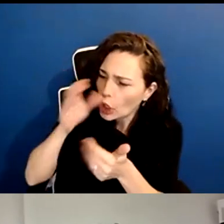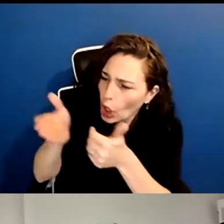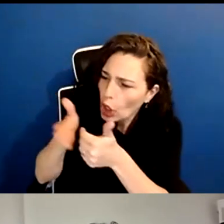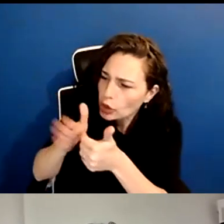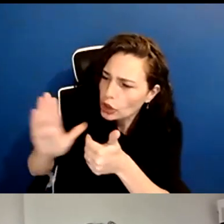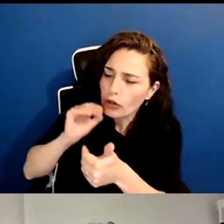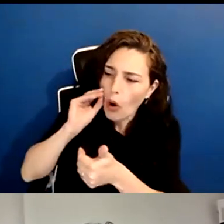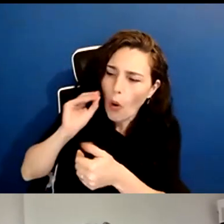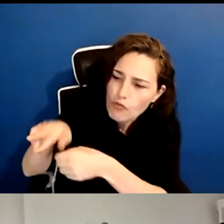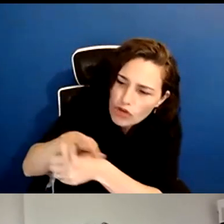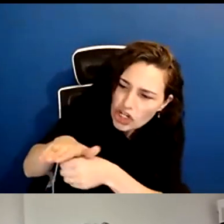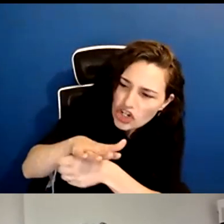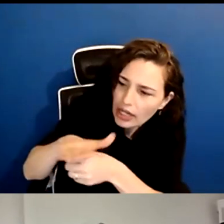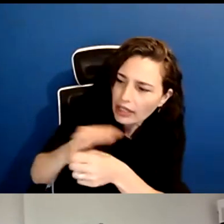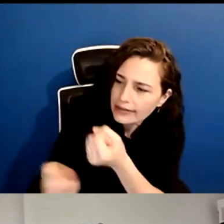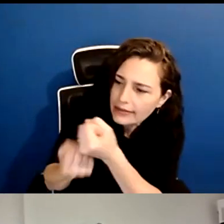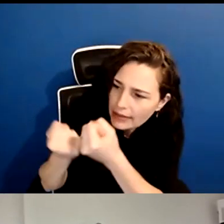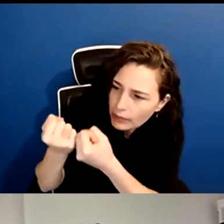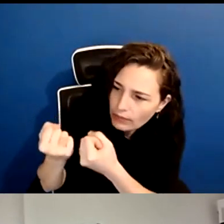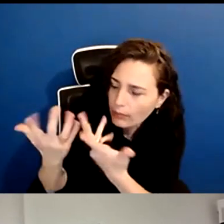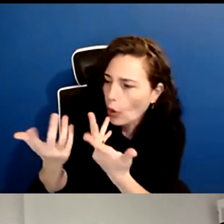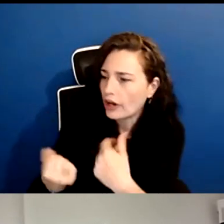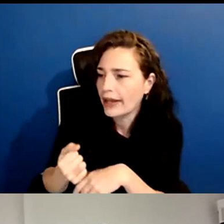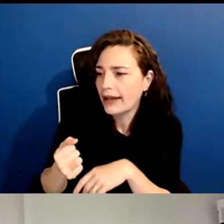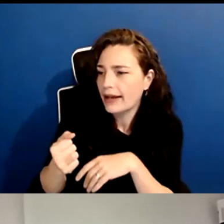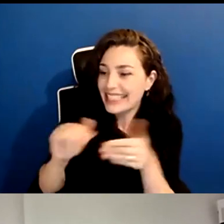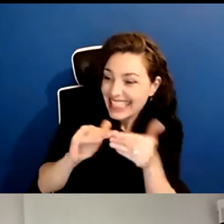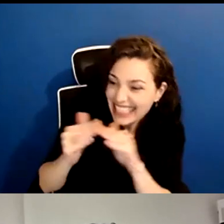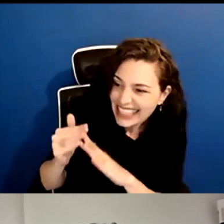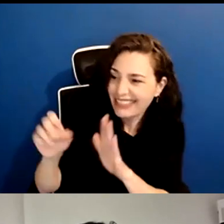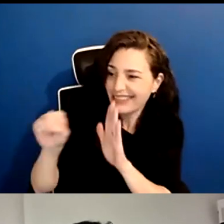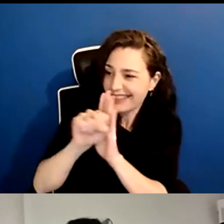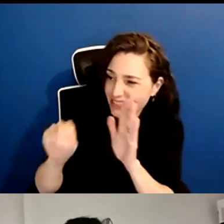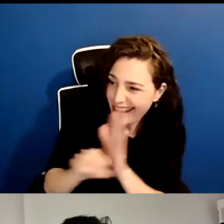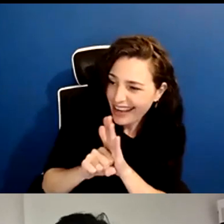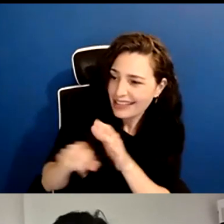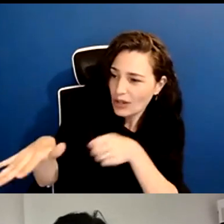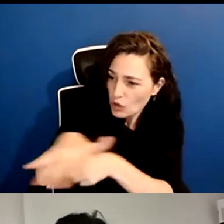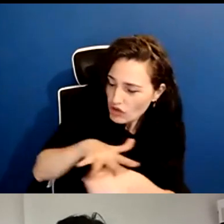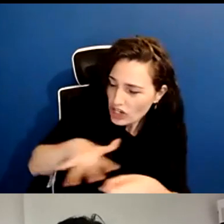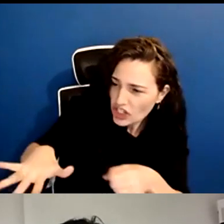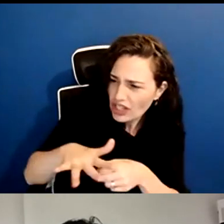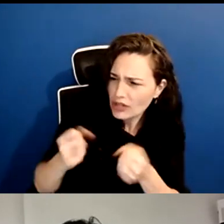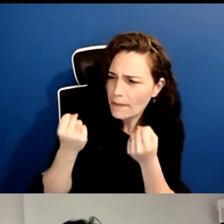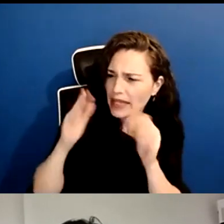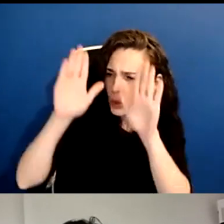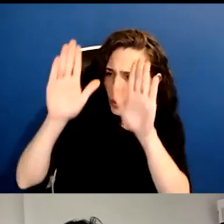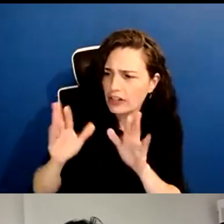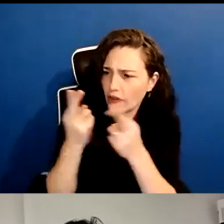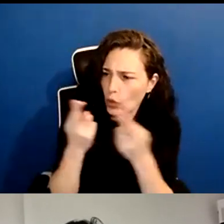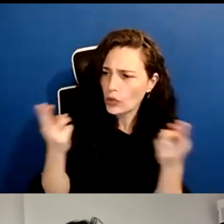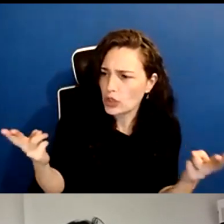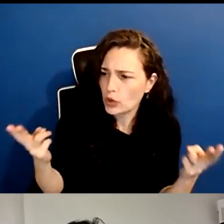within your city, your state, your region. There's some wonderful resources that can be had in that